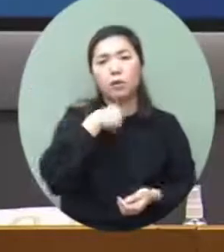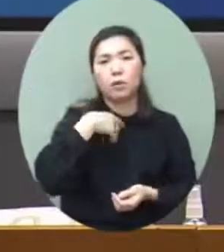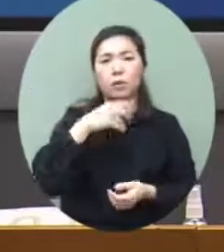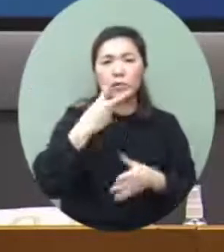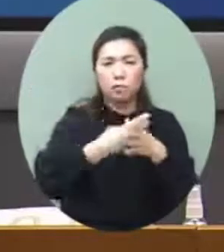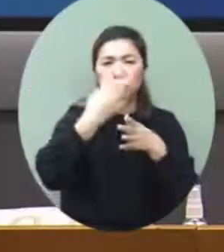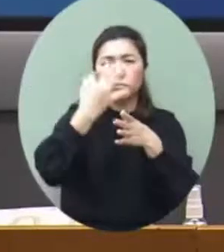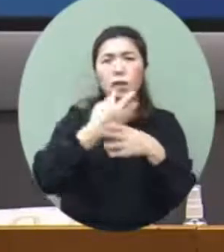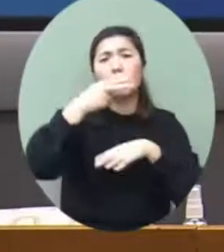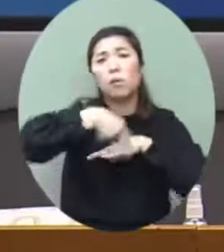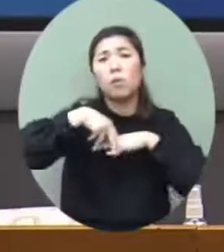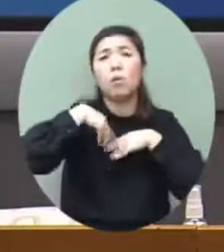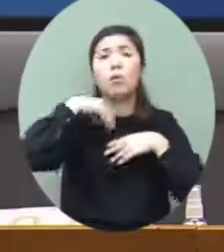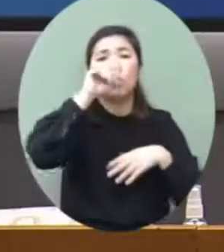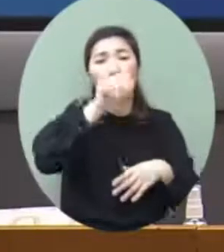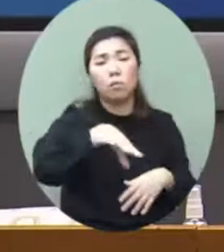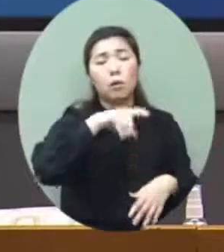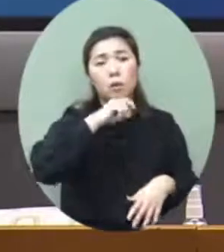for